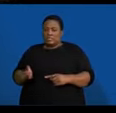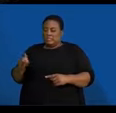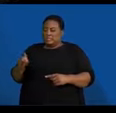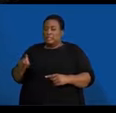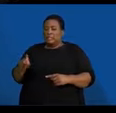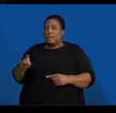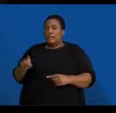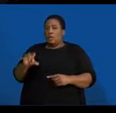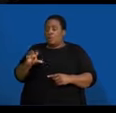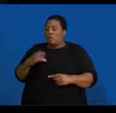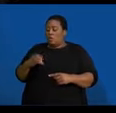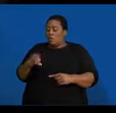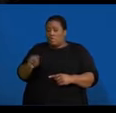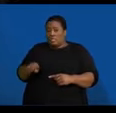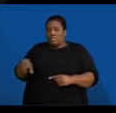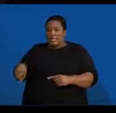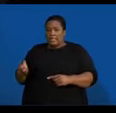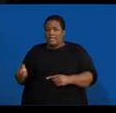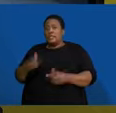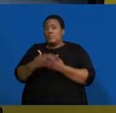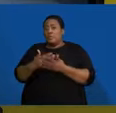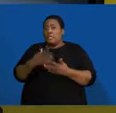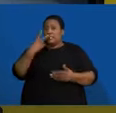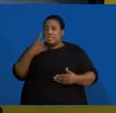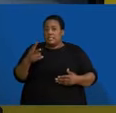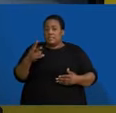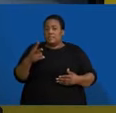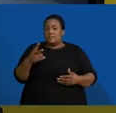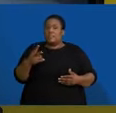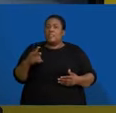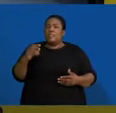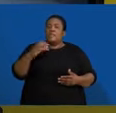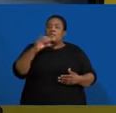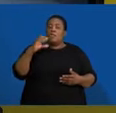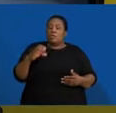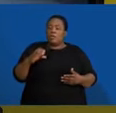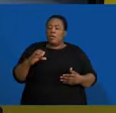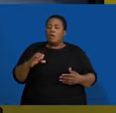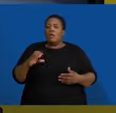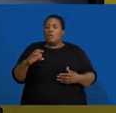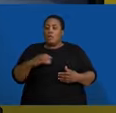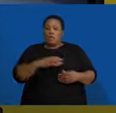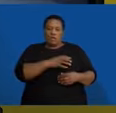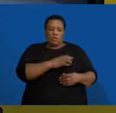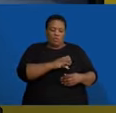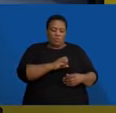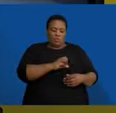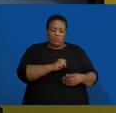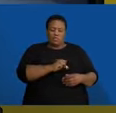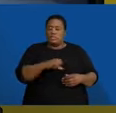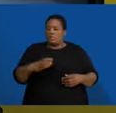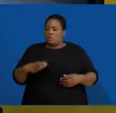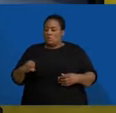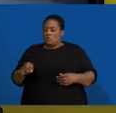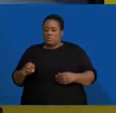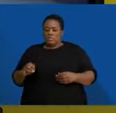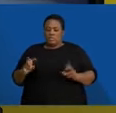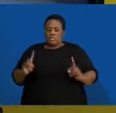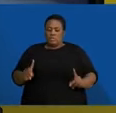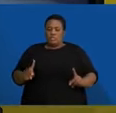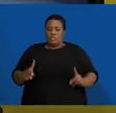you can already see there from that question that the cos and the cos by the denominator will divide and you'll be left with